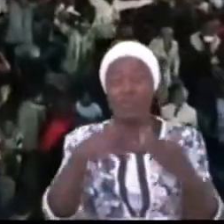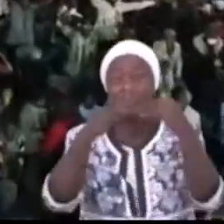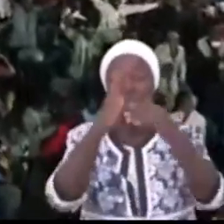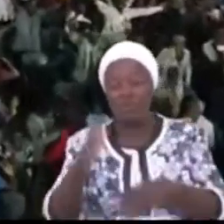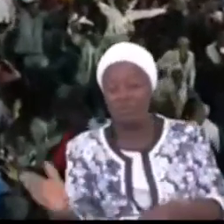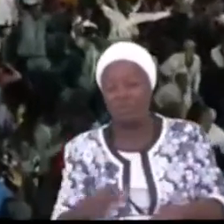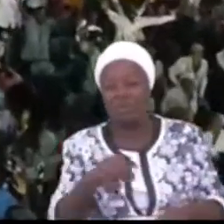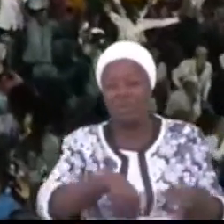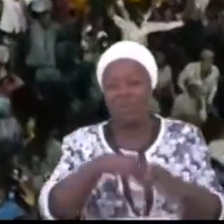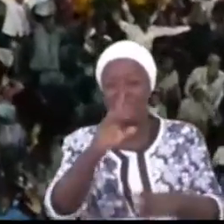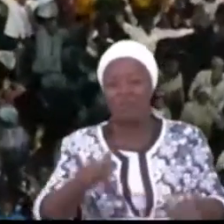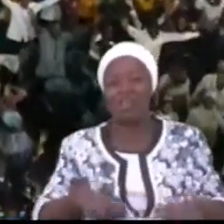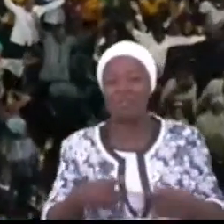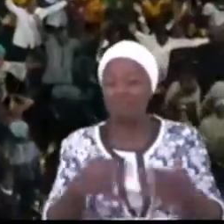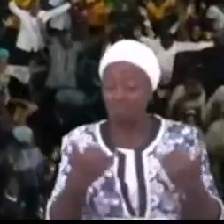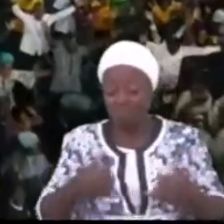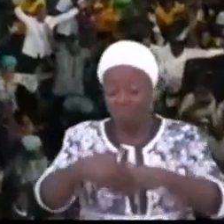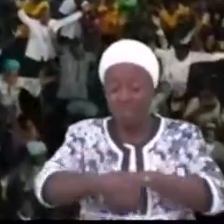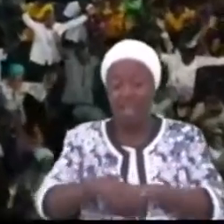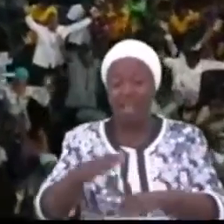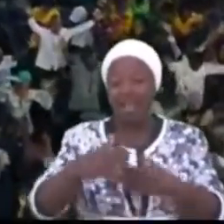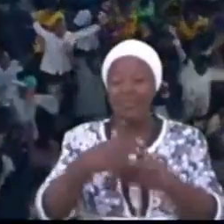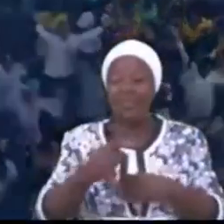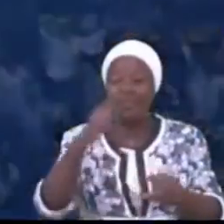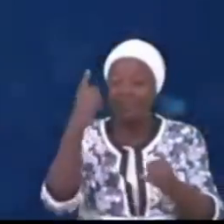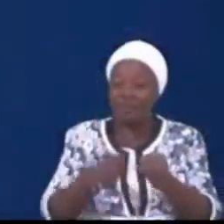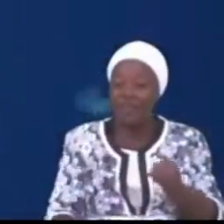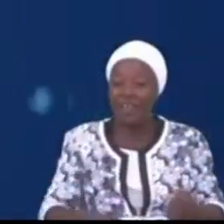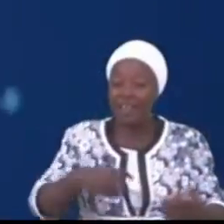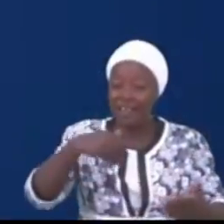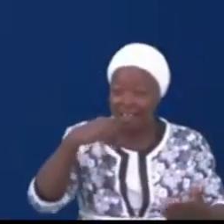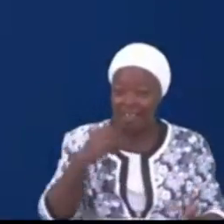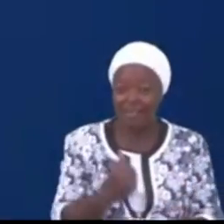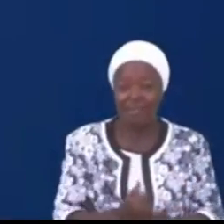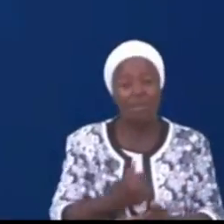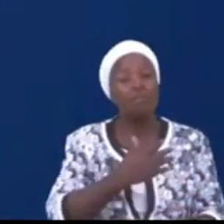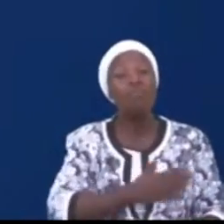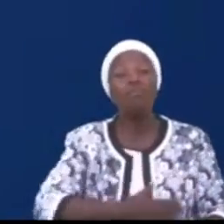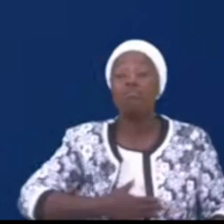Tonight, after the final amen, please,